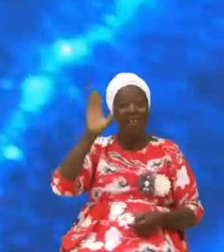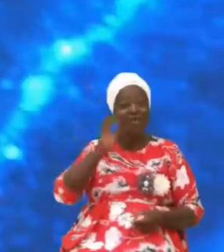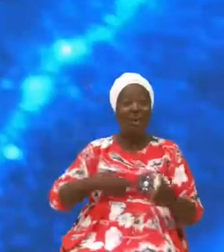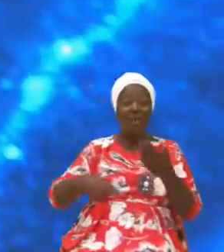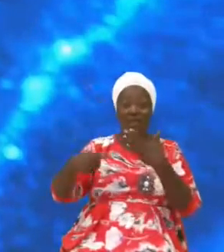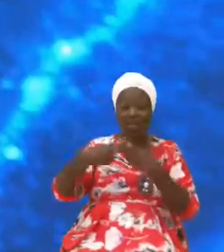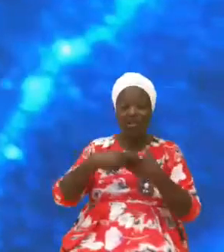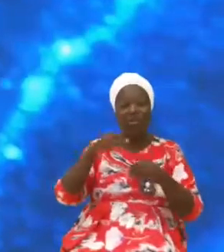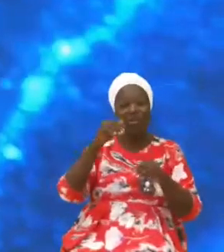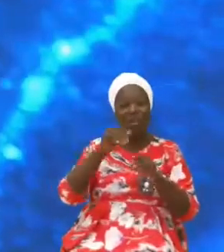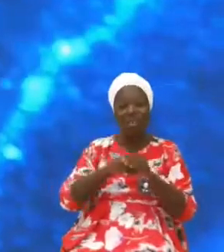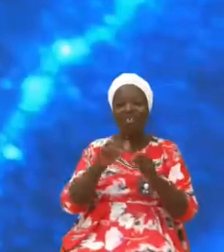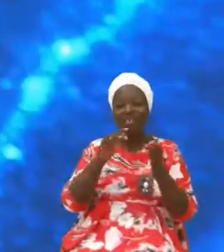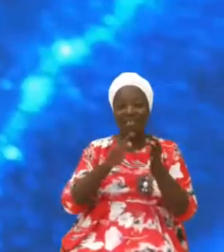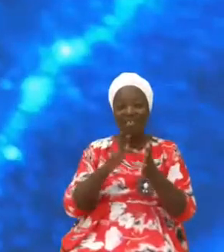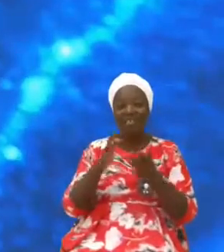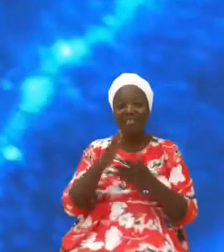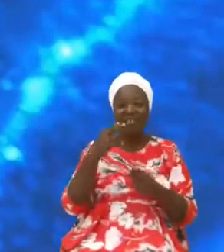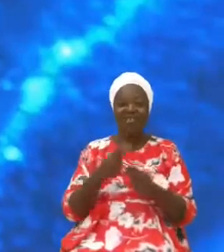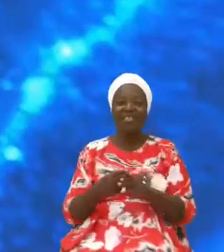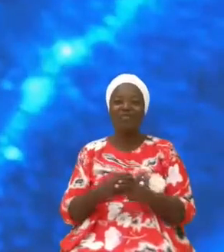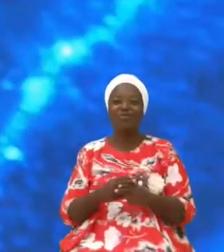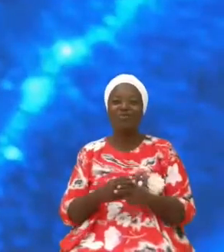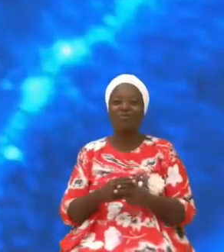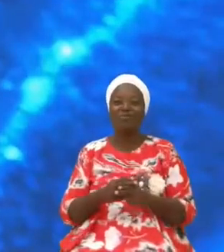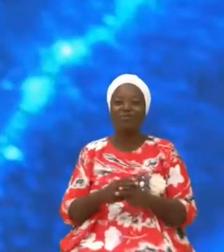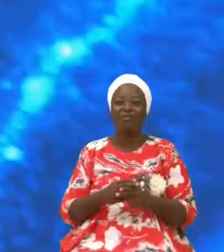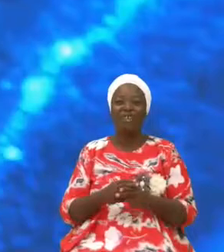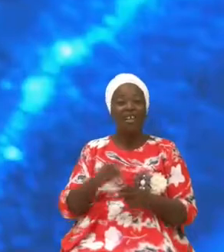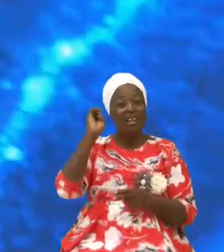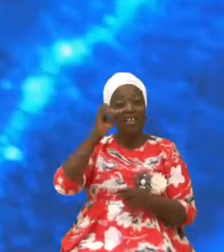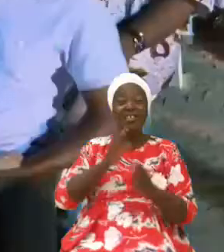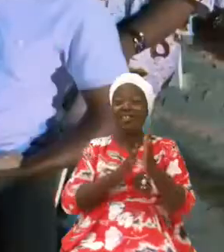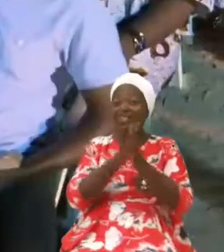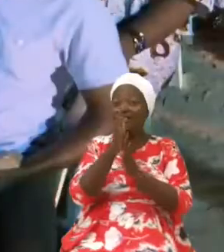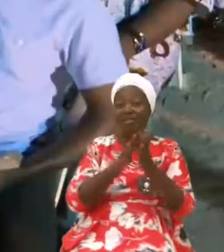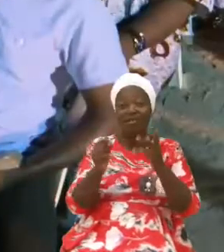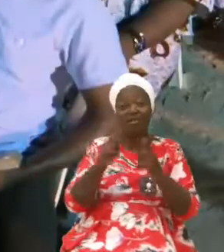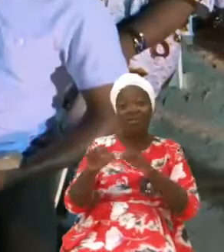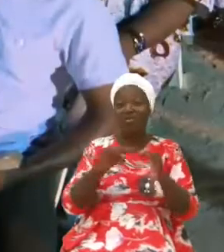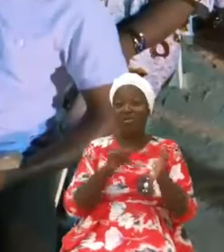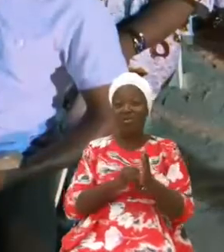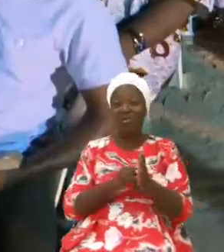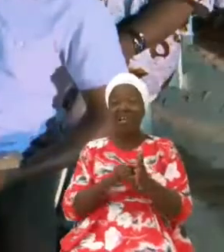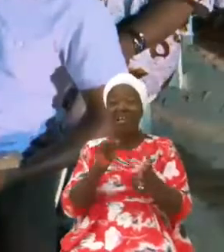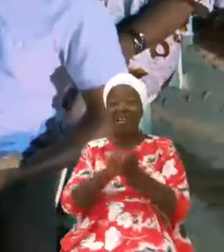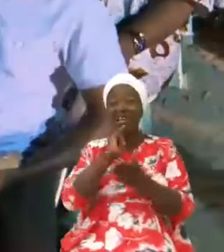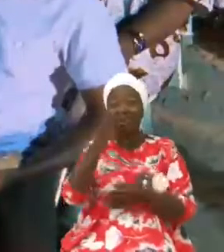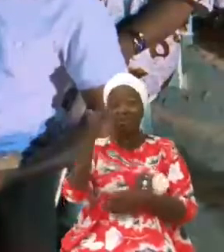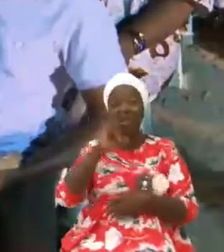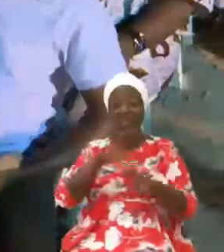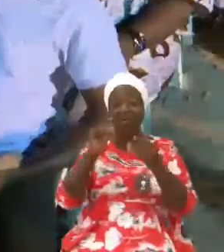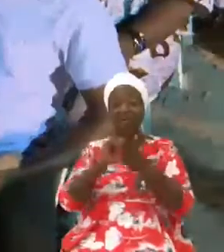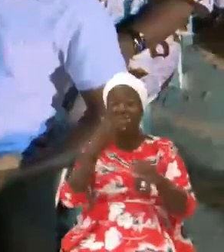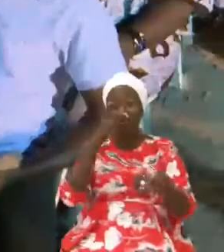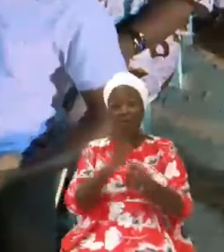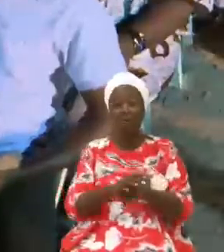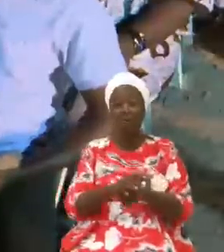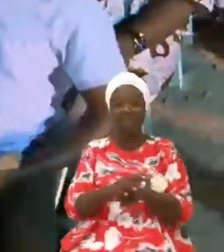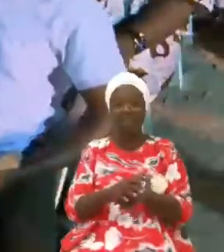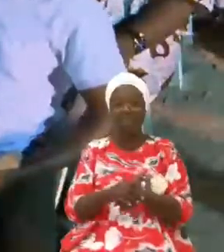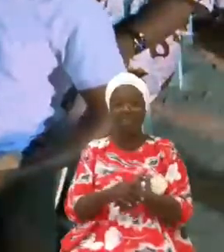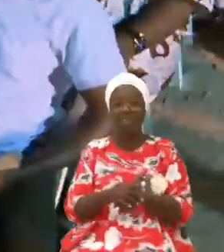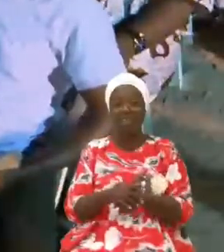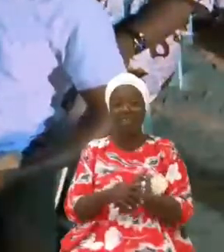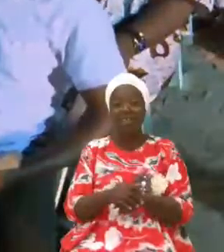unto me, he will restore in Jesus' name. He's willing to do it. That's why he